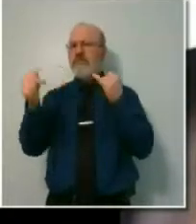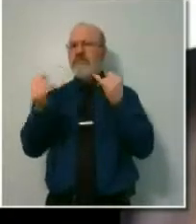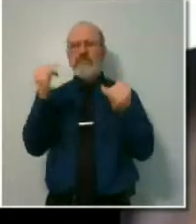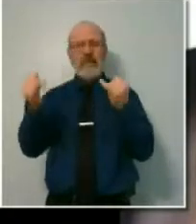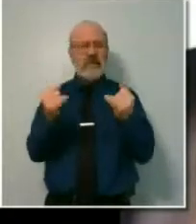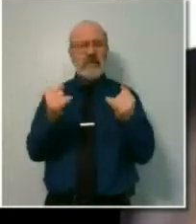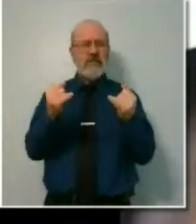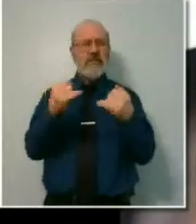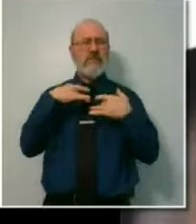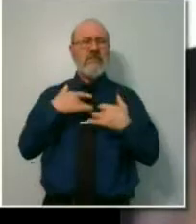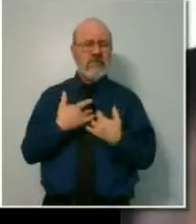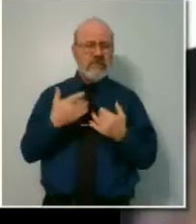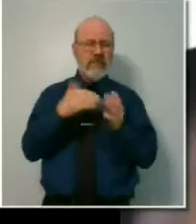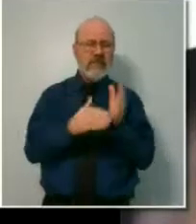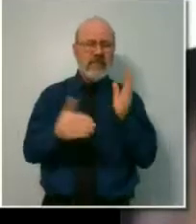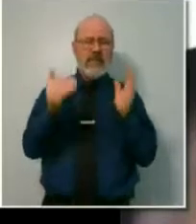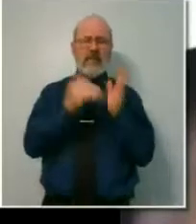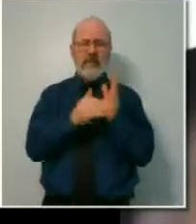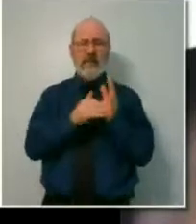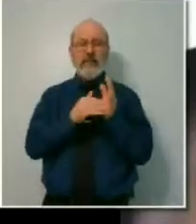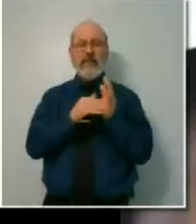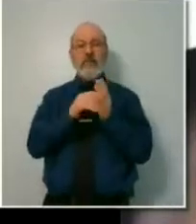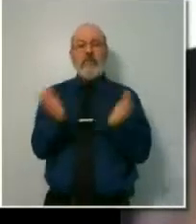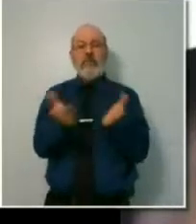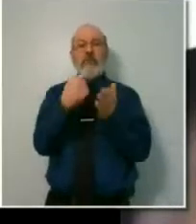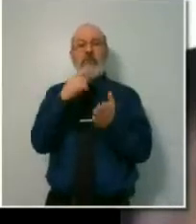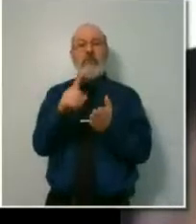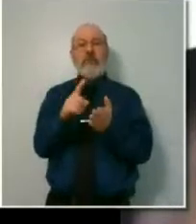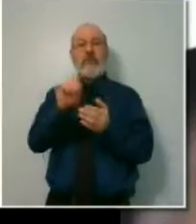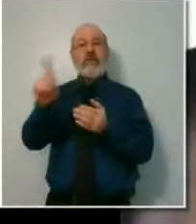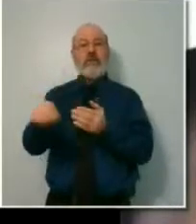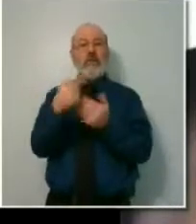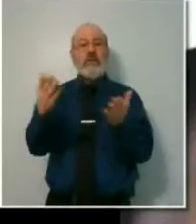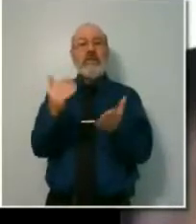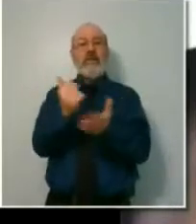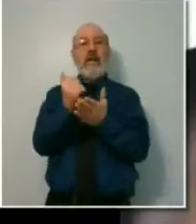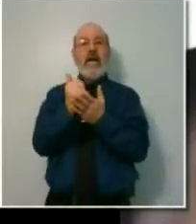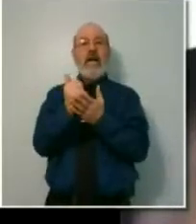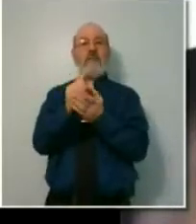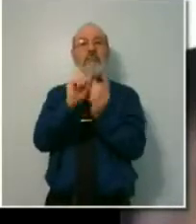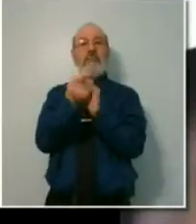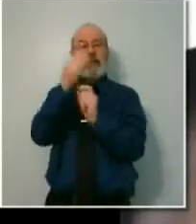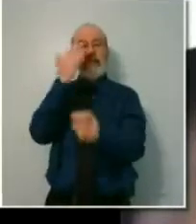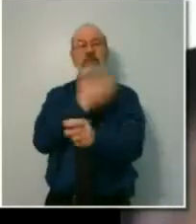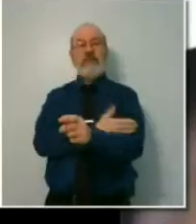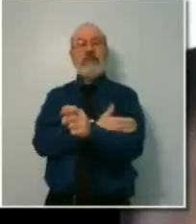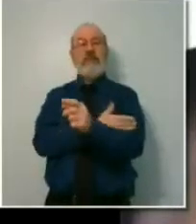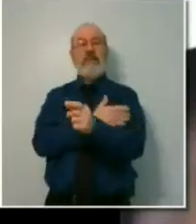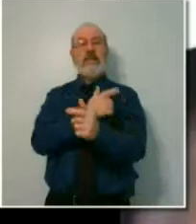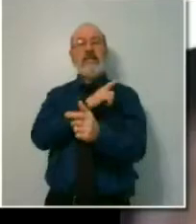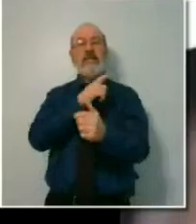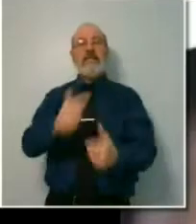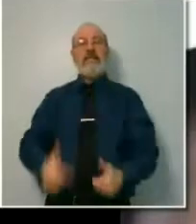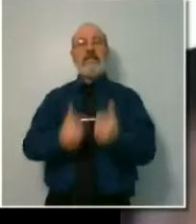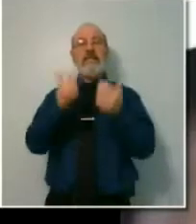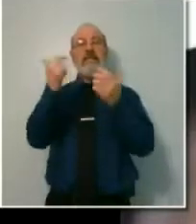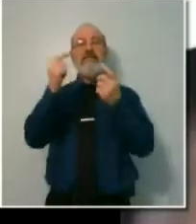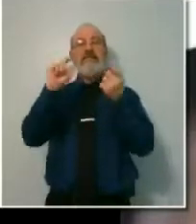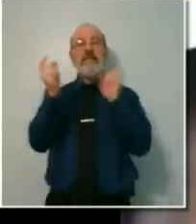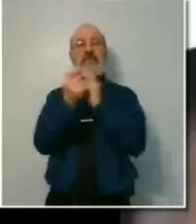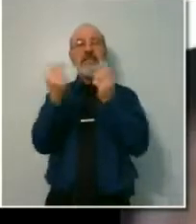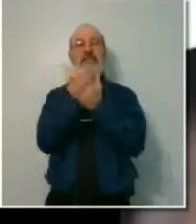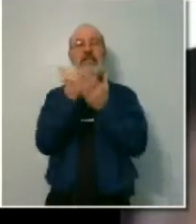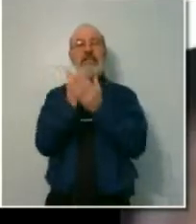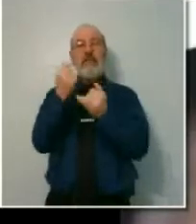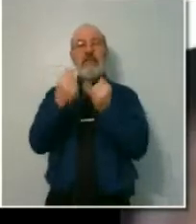time again. We encouraged her that the only thing that can help change her son is the life-changing gospel. Over the last few months,